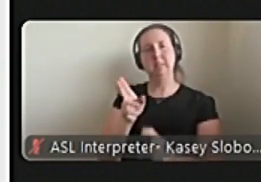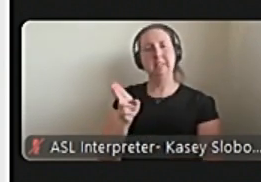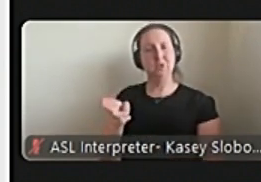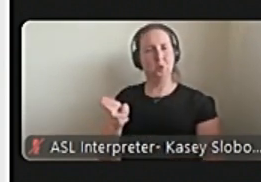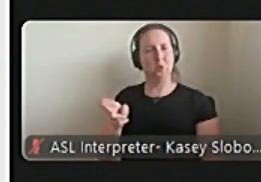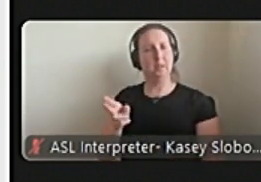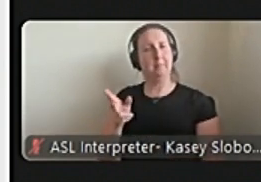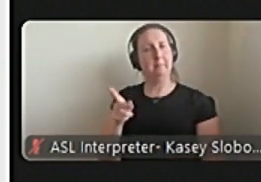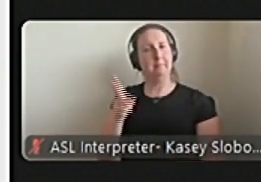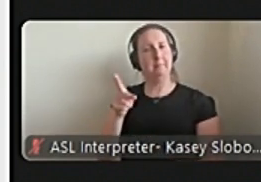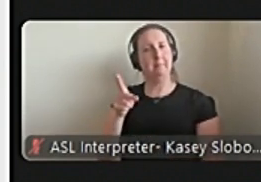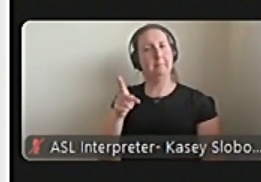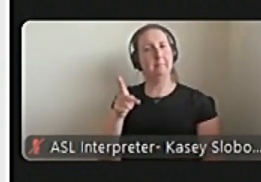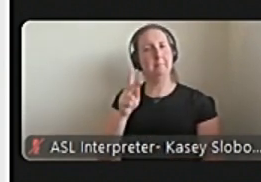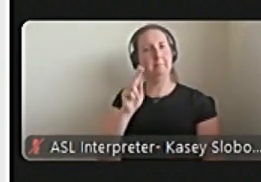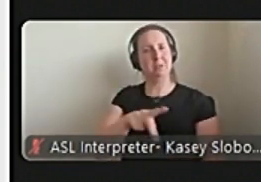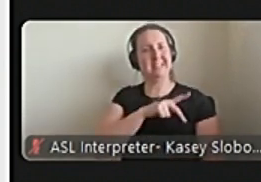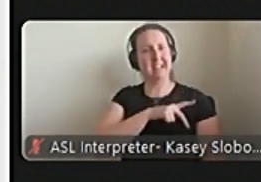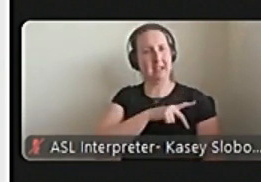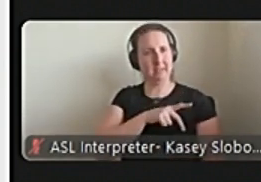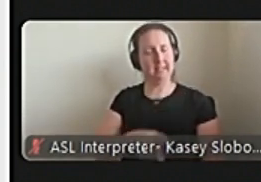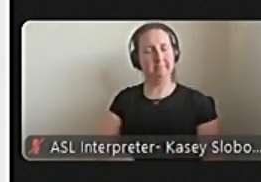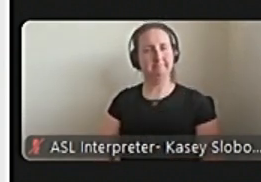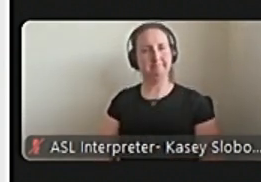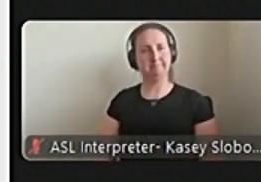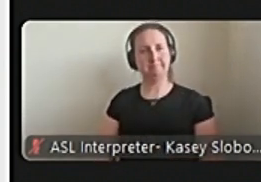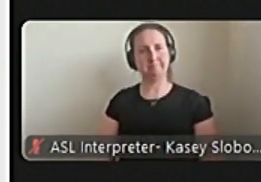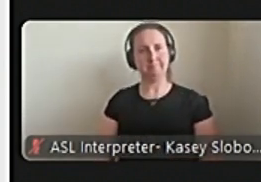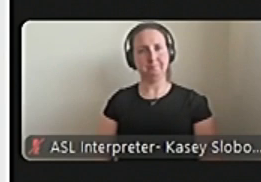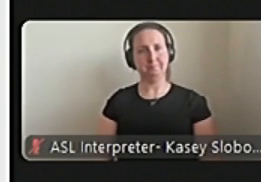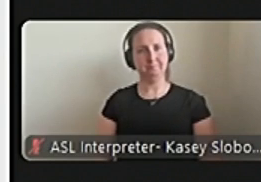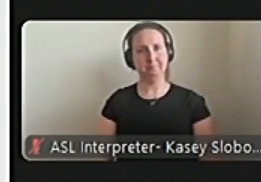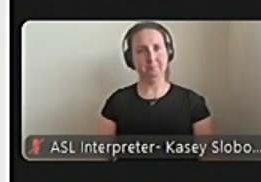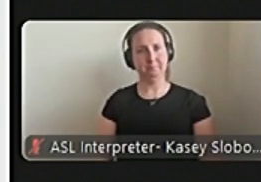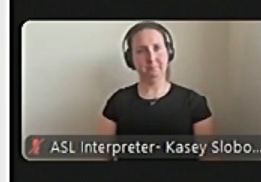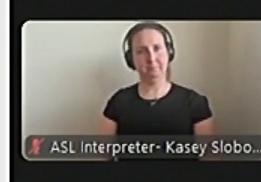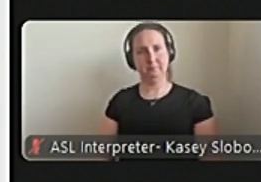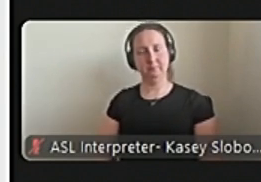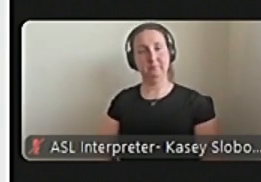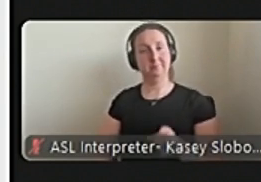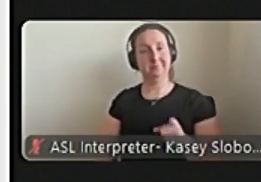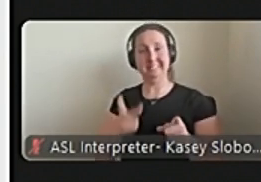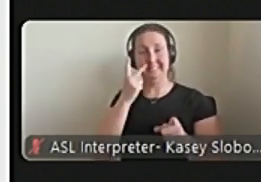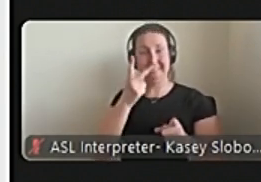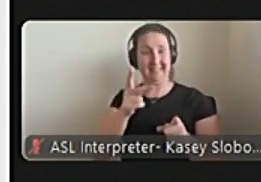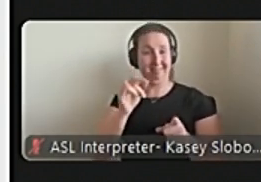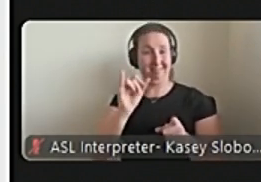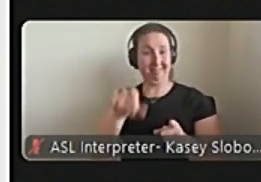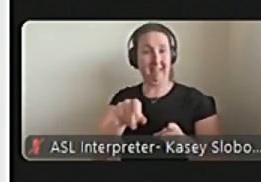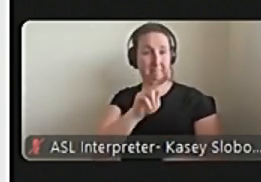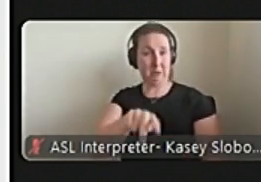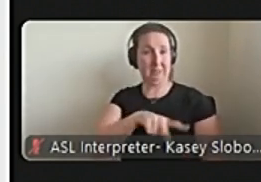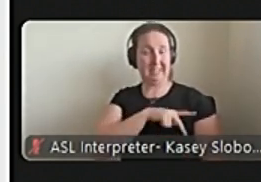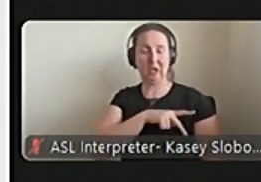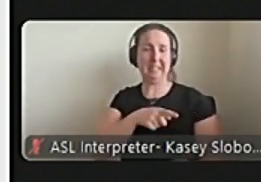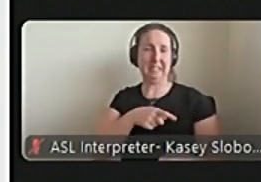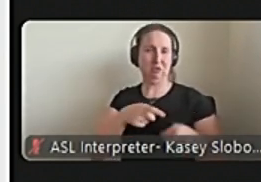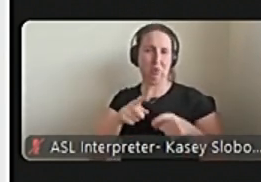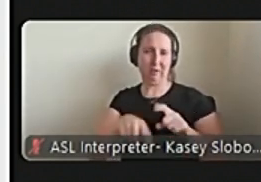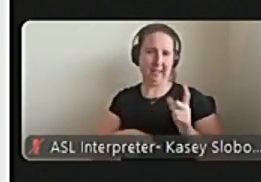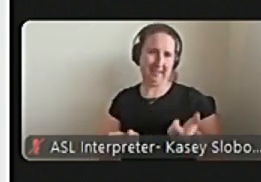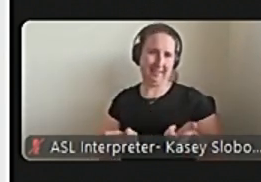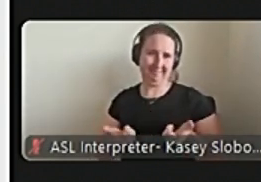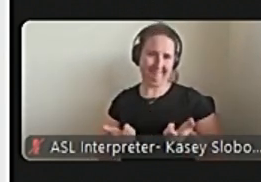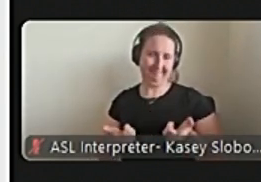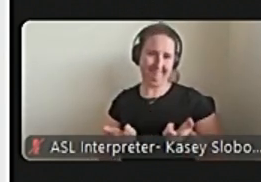one of those characteristics that we really don't have control over. We're either a person who